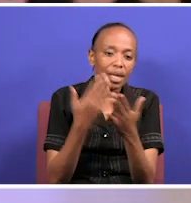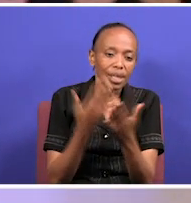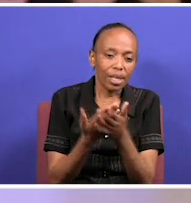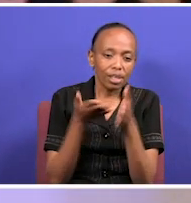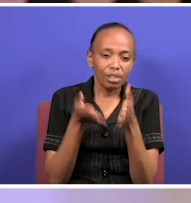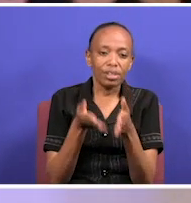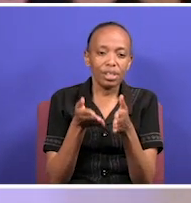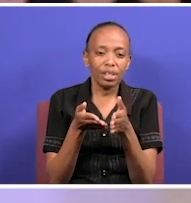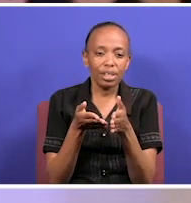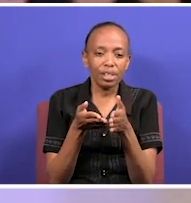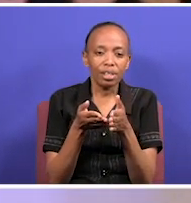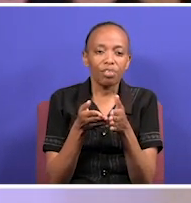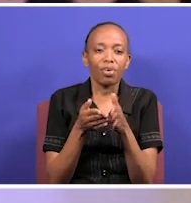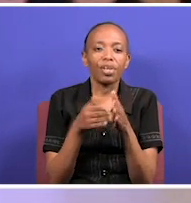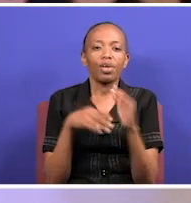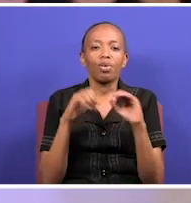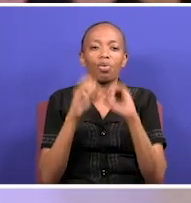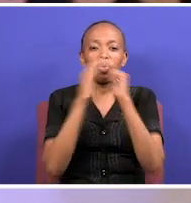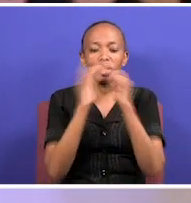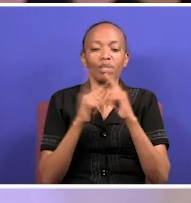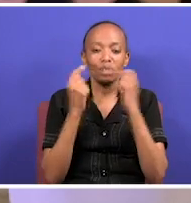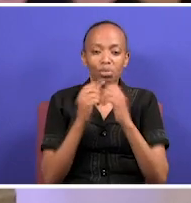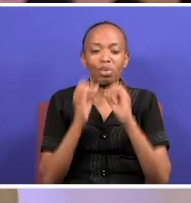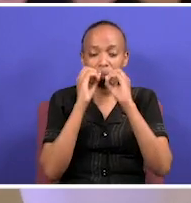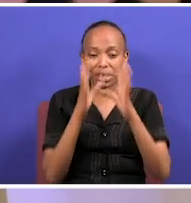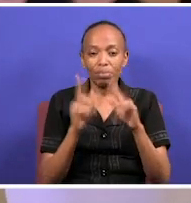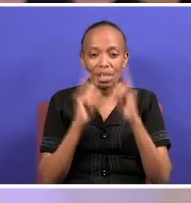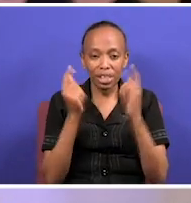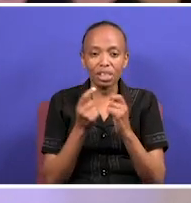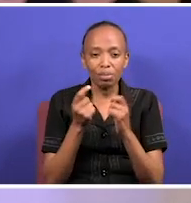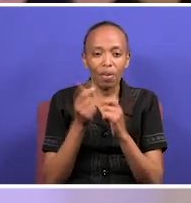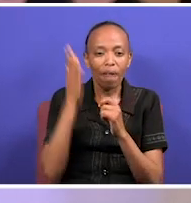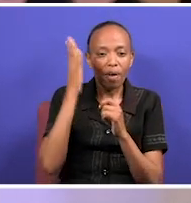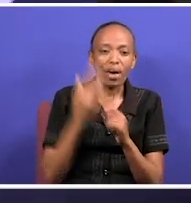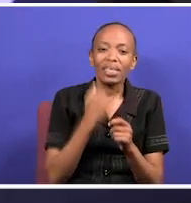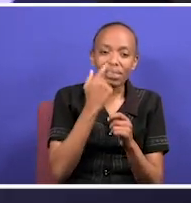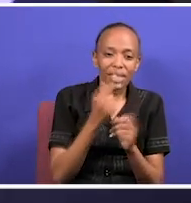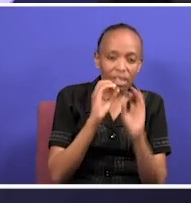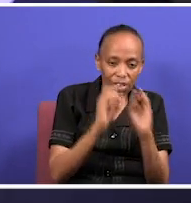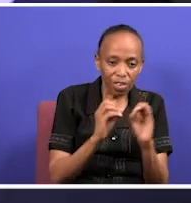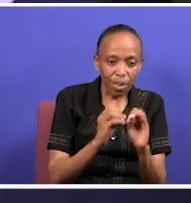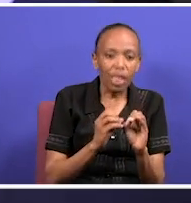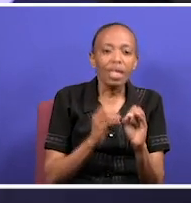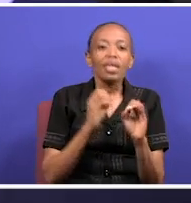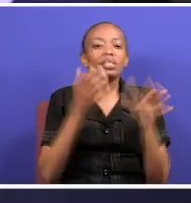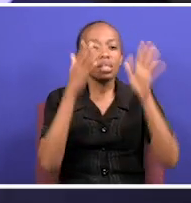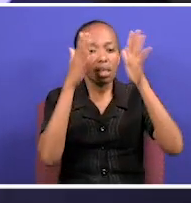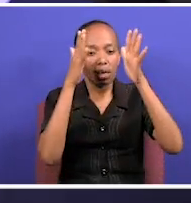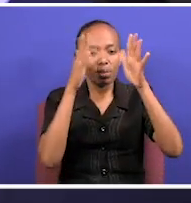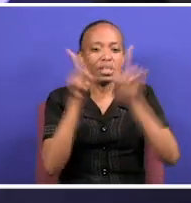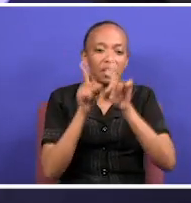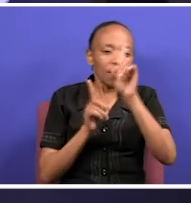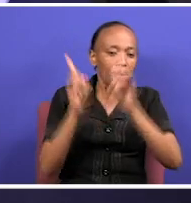our anointed worship team. If you've been blessed by this team today, why not say so? Yes, put those clap emojis,